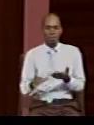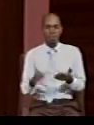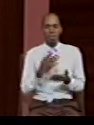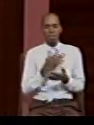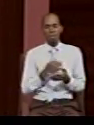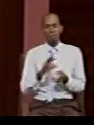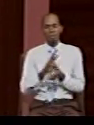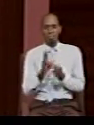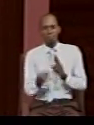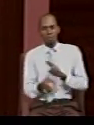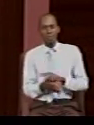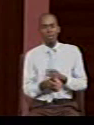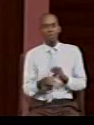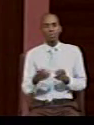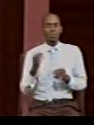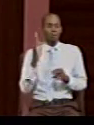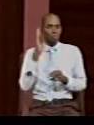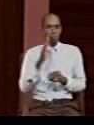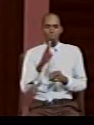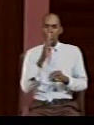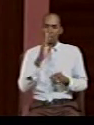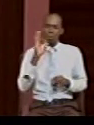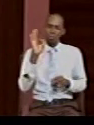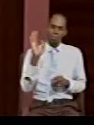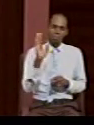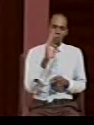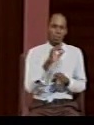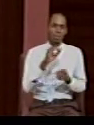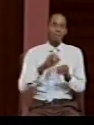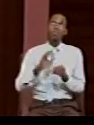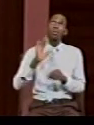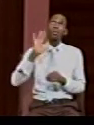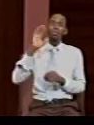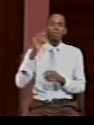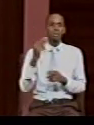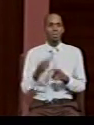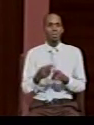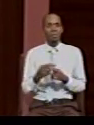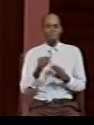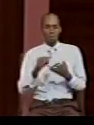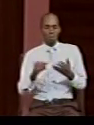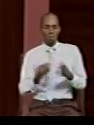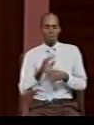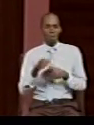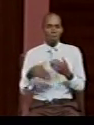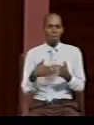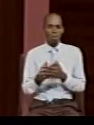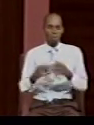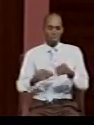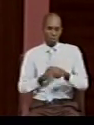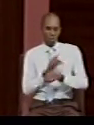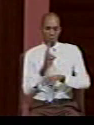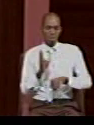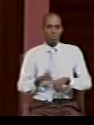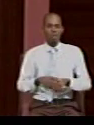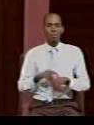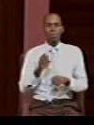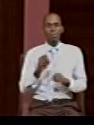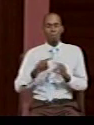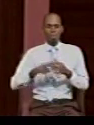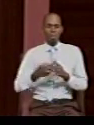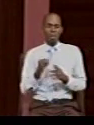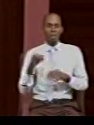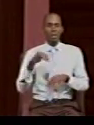sins should be preached in his name among all nations, beginning at